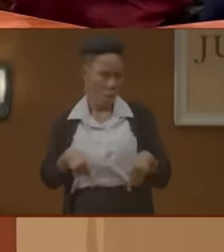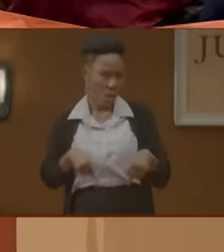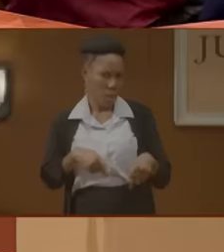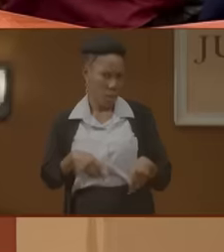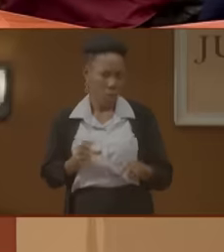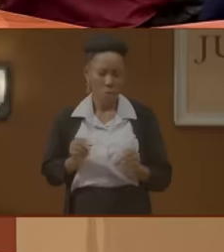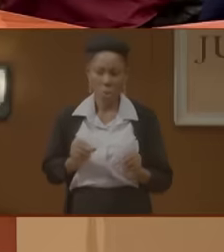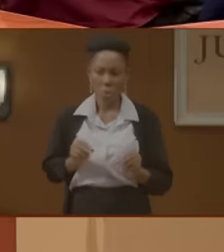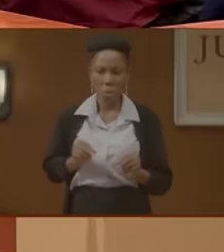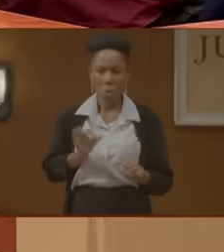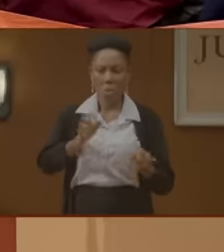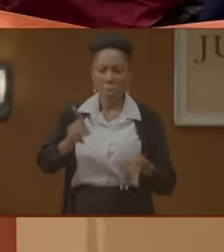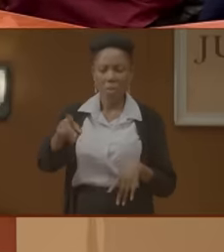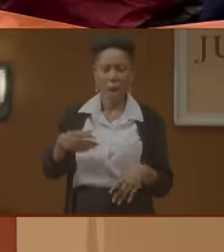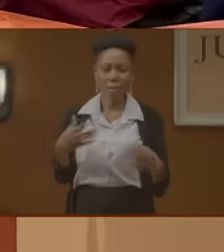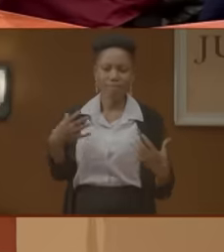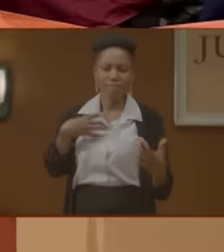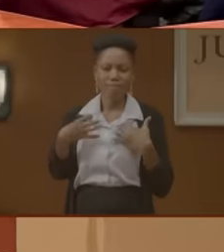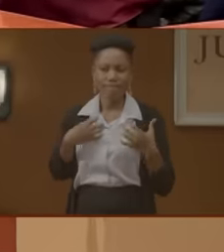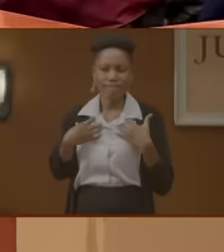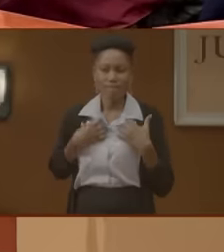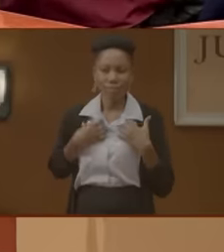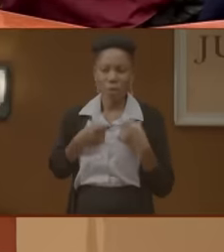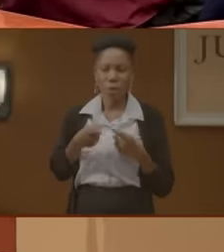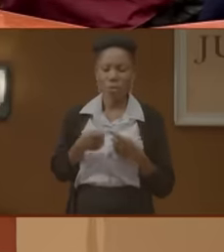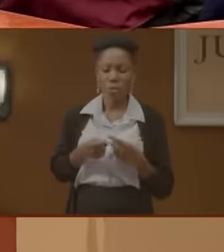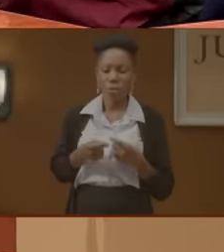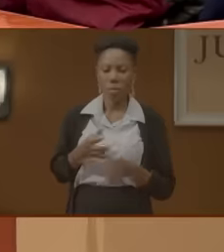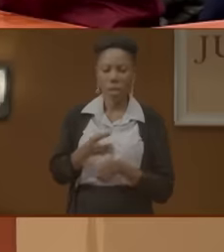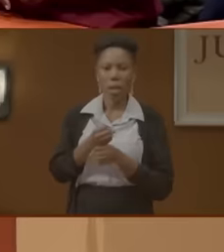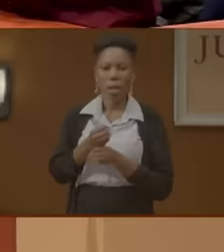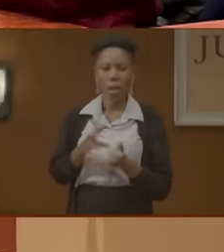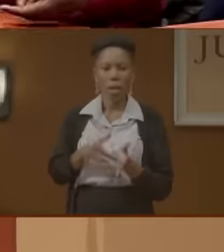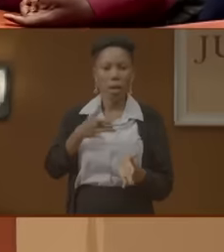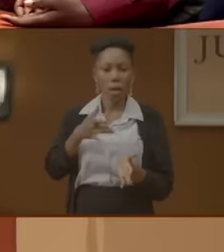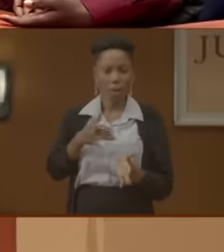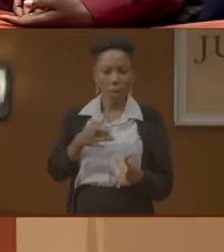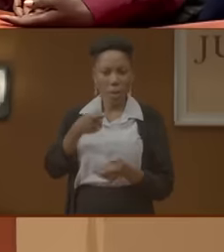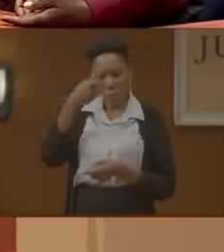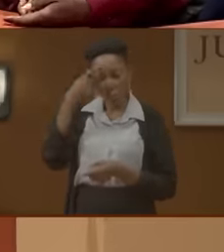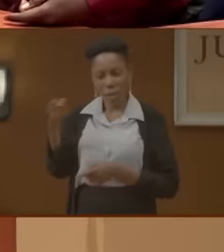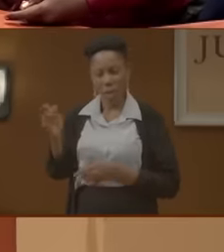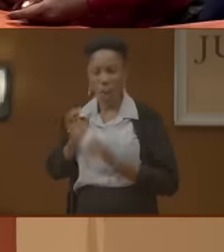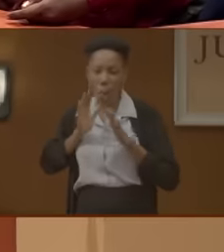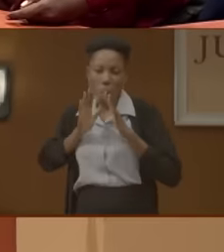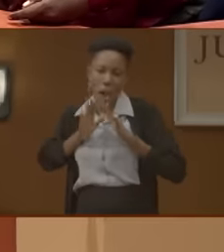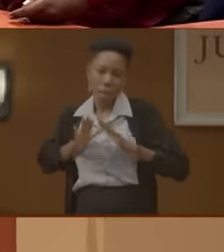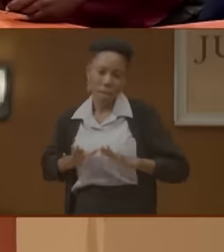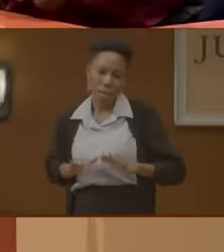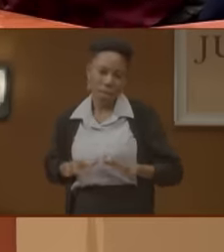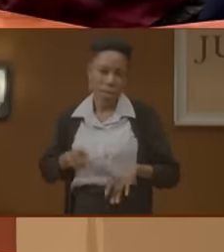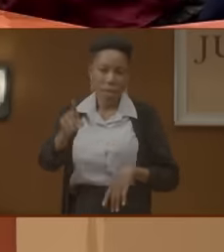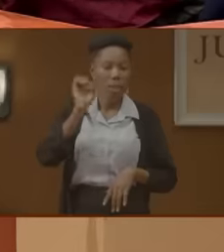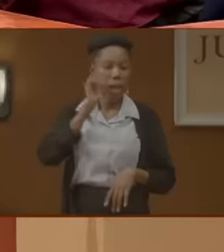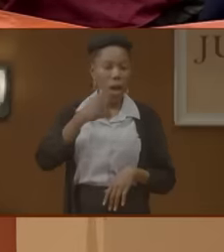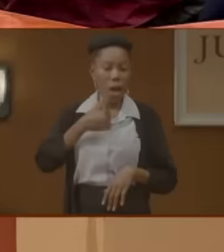complains, I feel, okay, fine, you're taking advantage of the fact that, okay, because I won't talk. Now, she runs a salon that